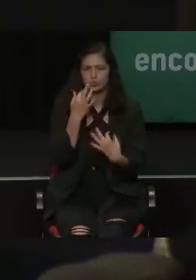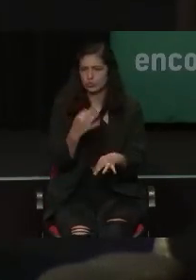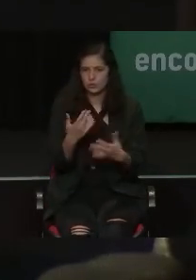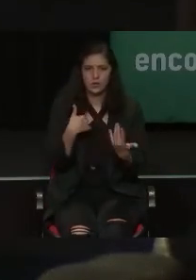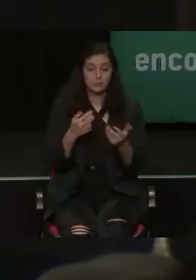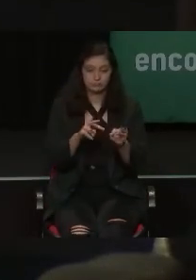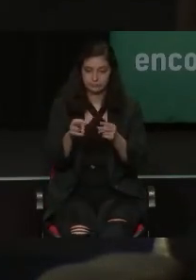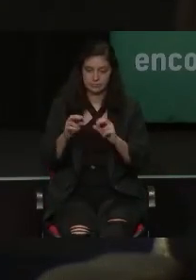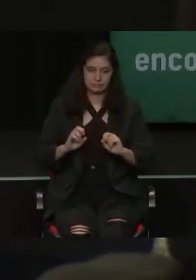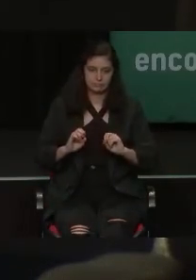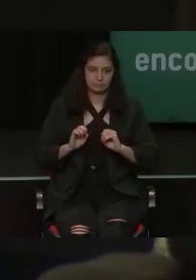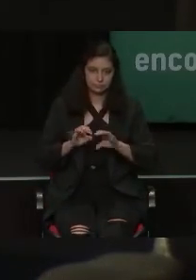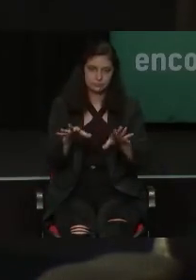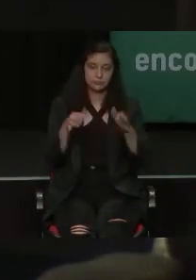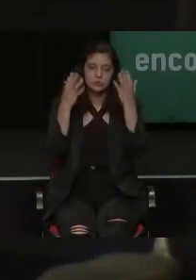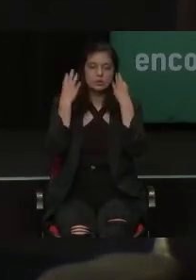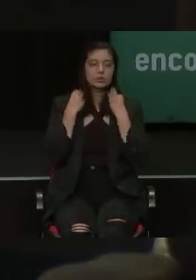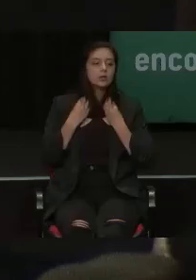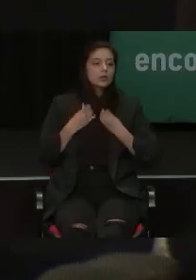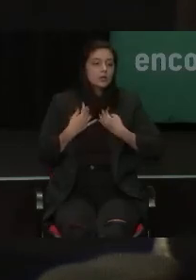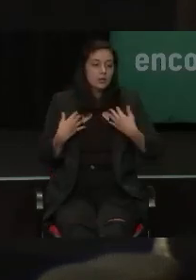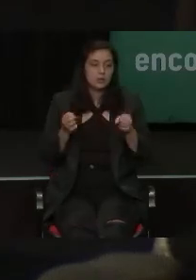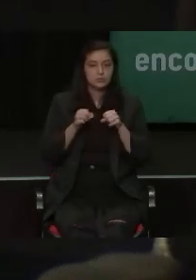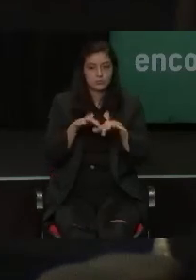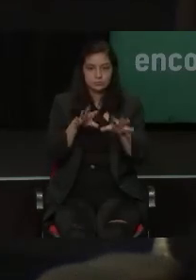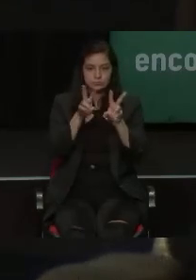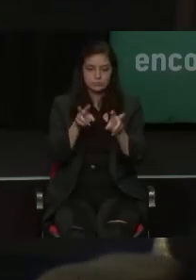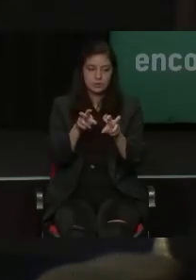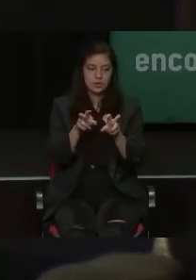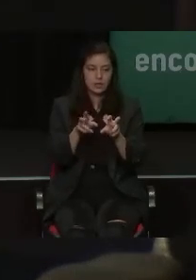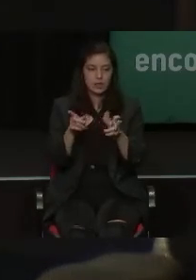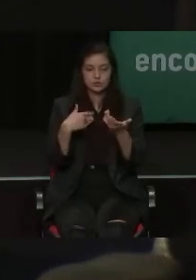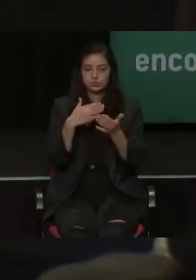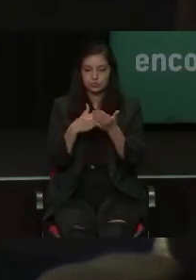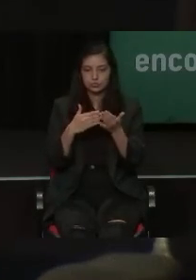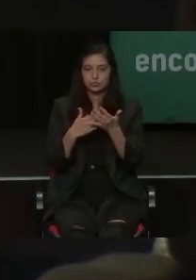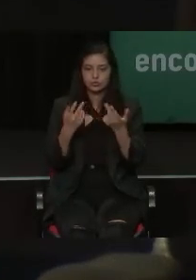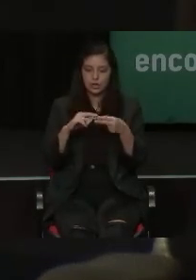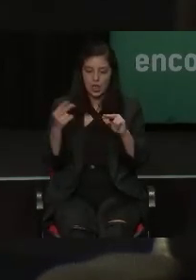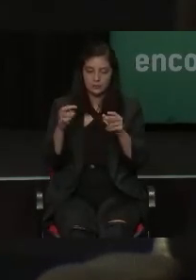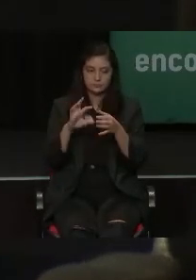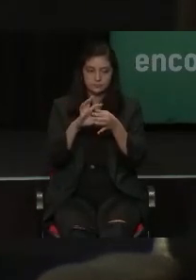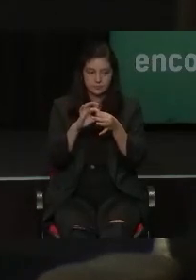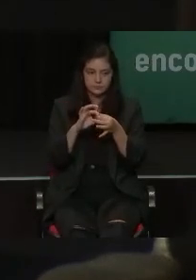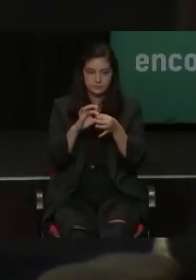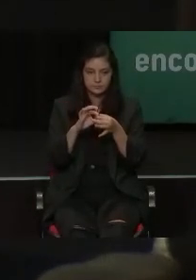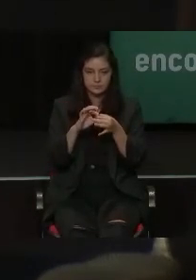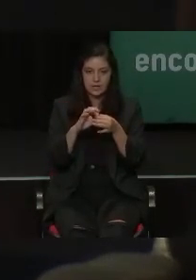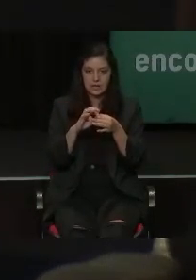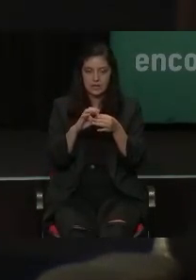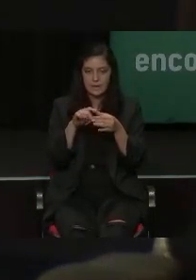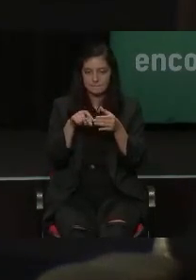it's very simple. Transmission, and we are speaking about transmission, doing genomic